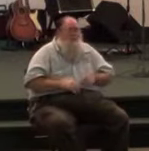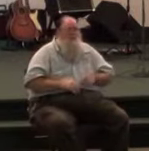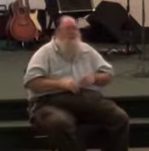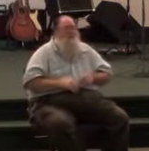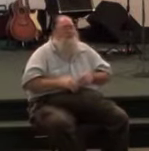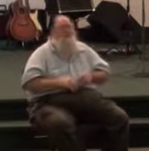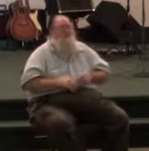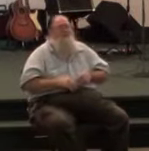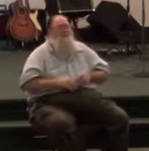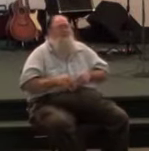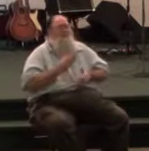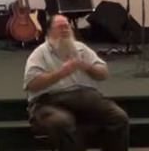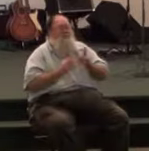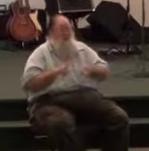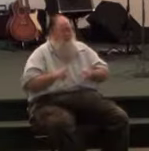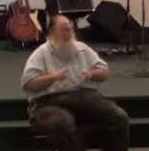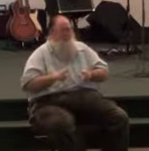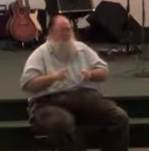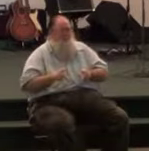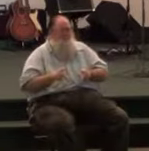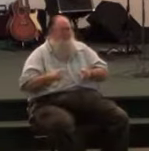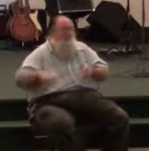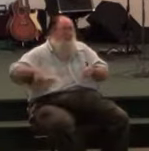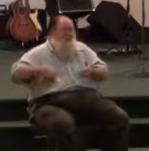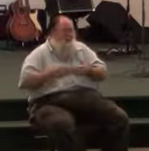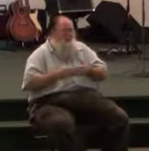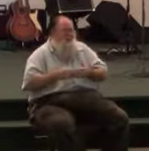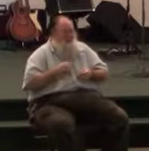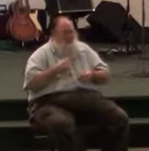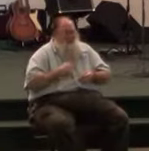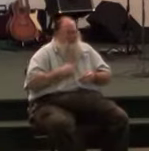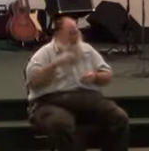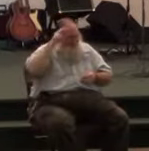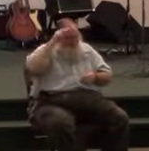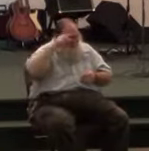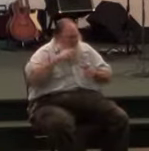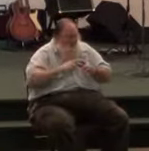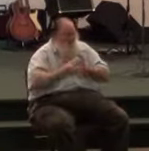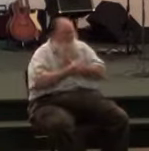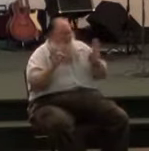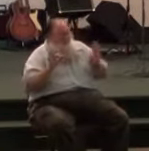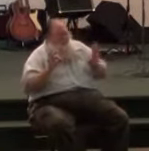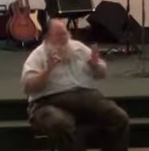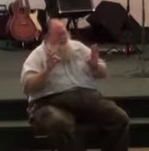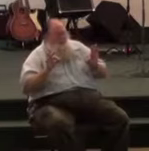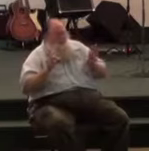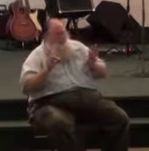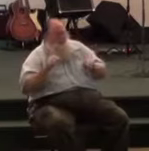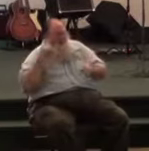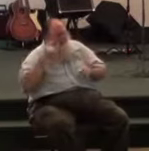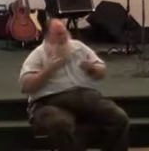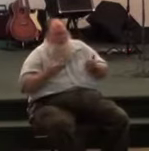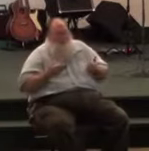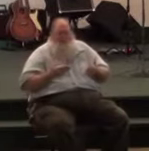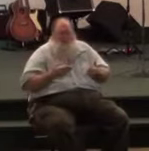are loose out there. So the guys, we yell at them, they all run out there, and is there 150 head out